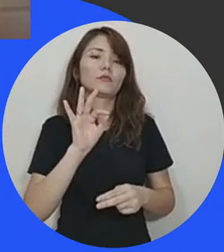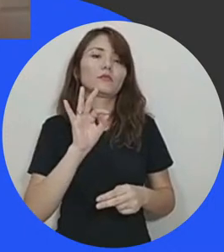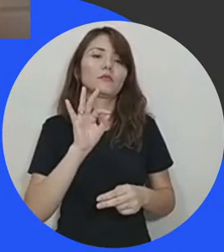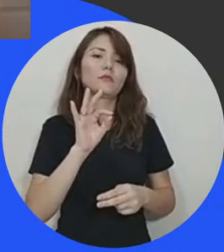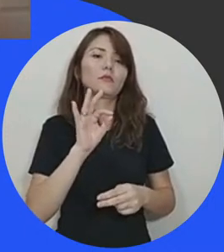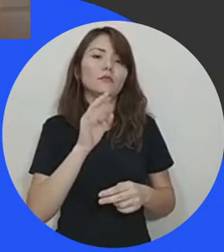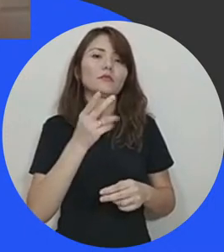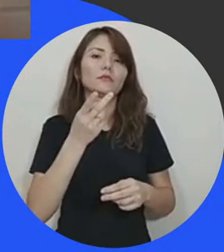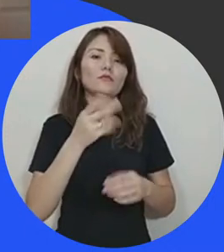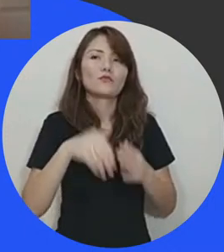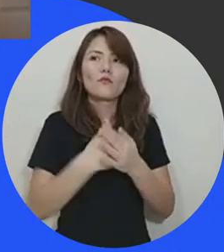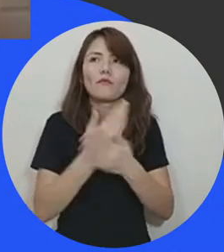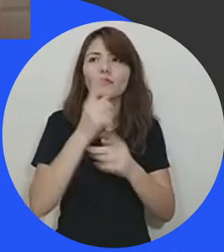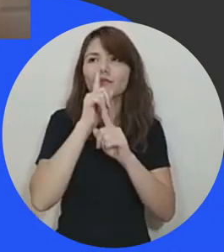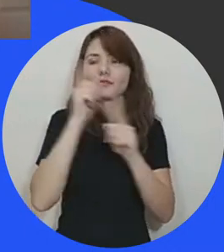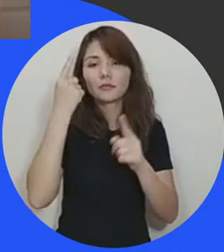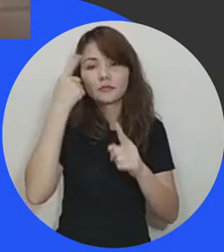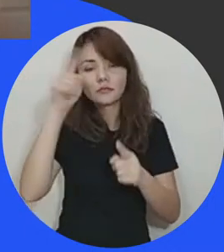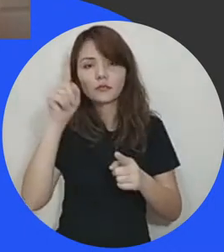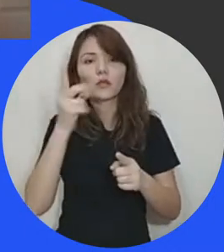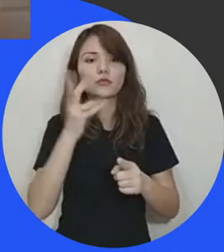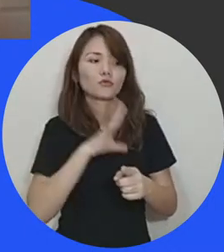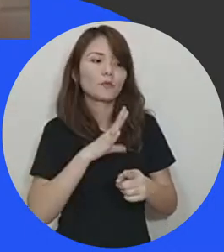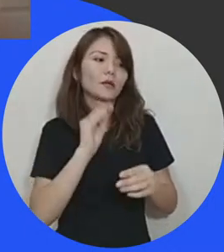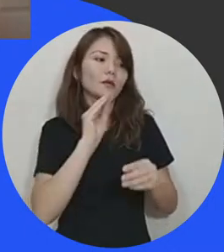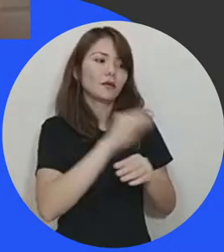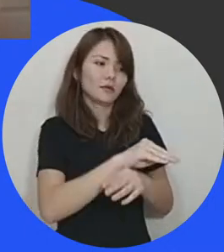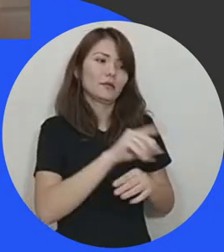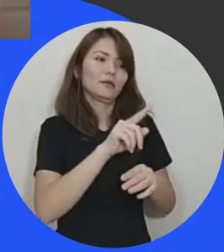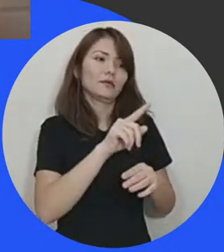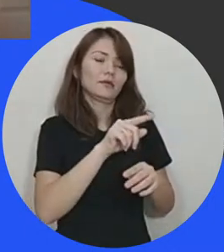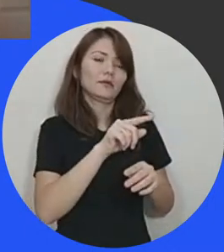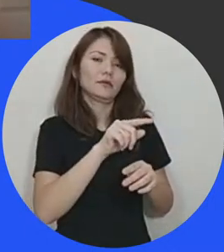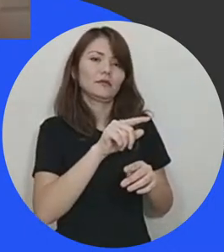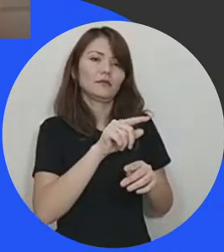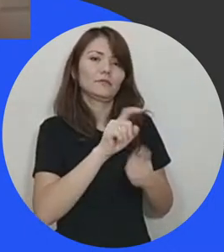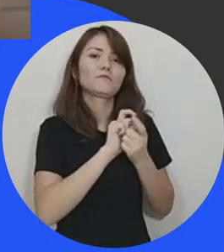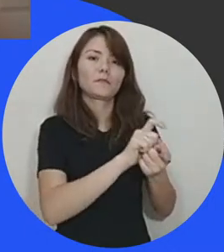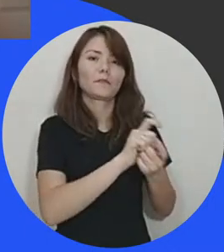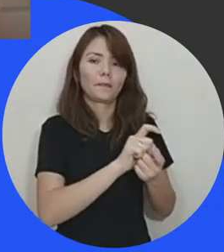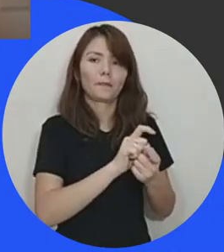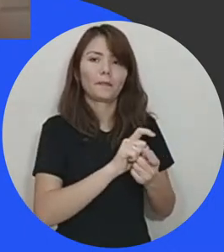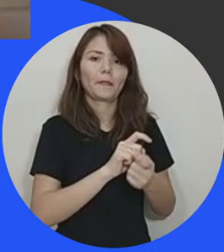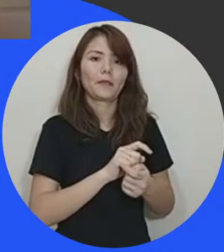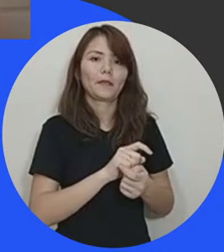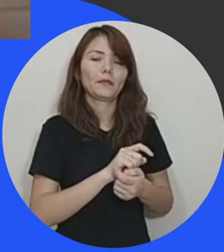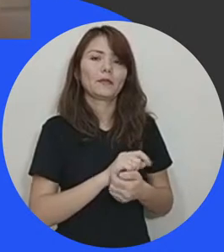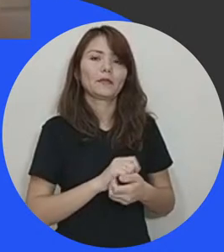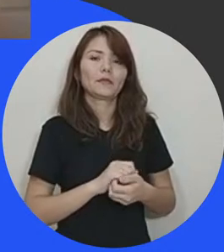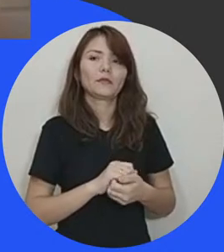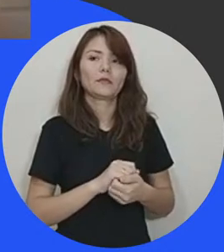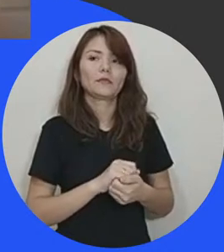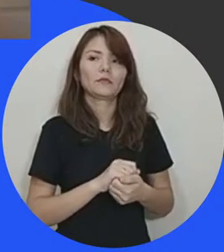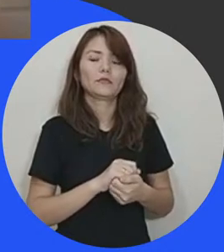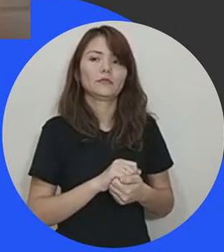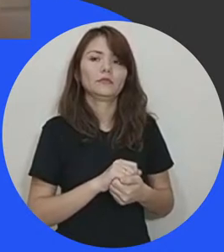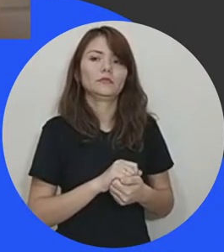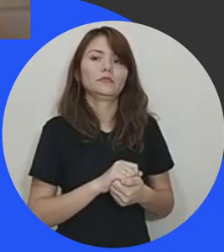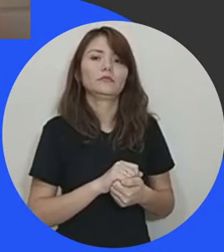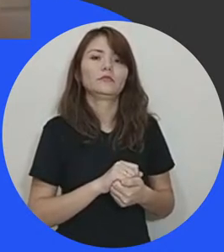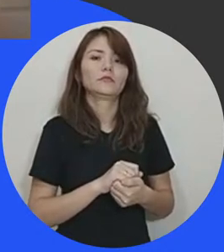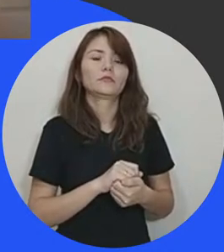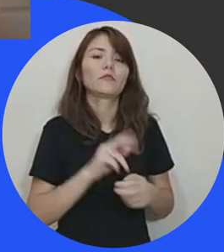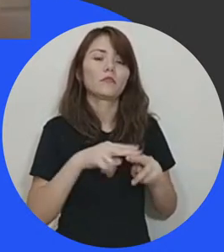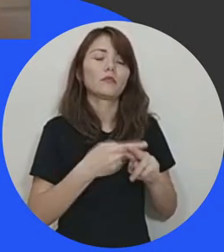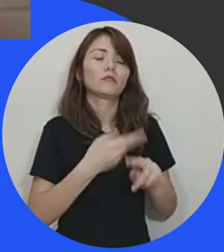algorithm. So that's actually used on the laptop that's running to process the data as it comes off, and then we generate